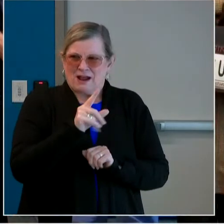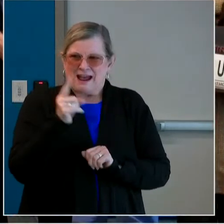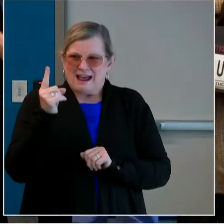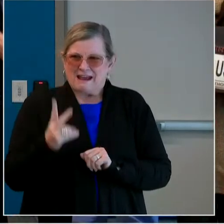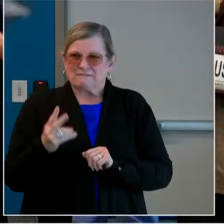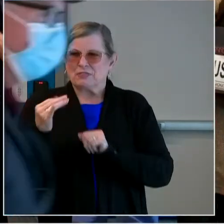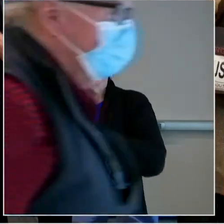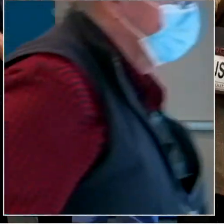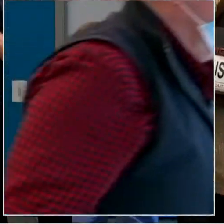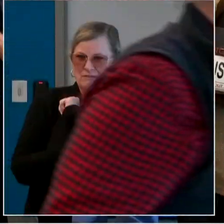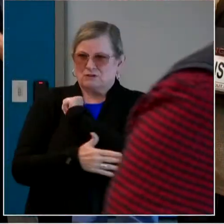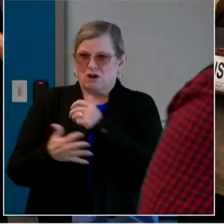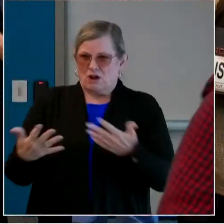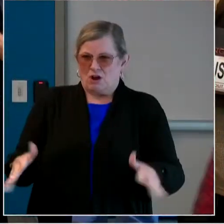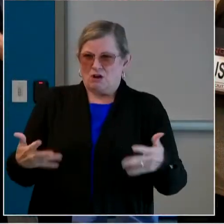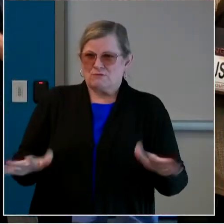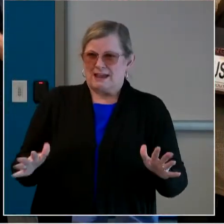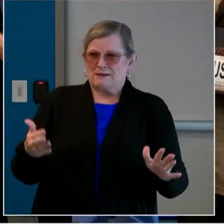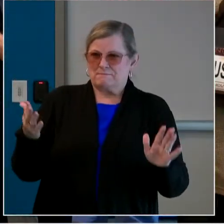have banned abortion.